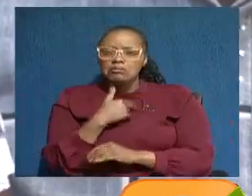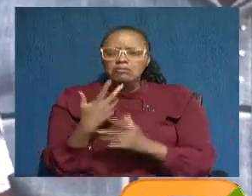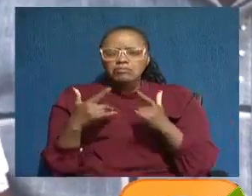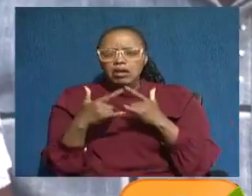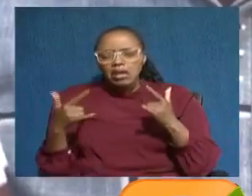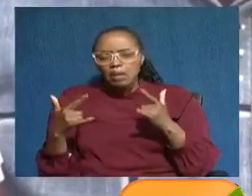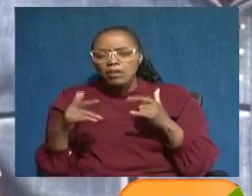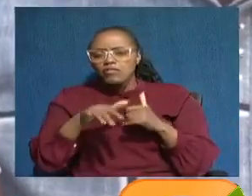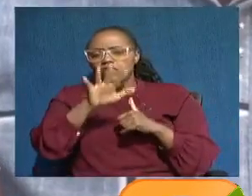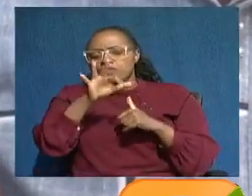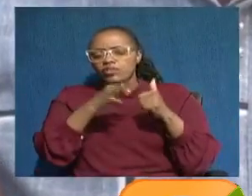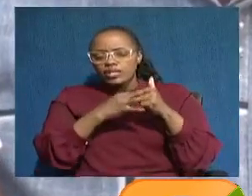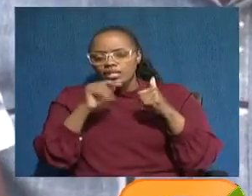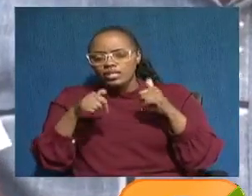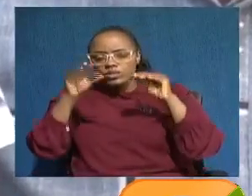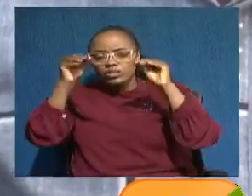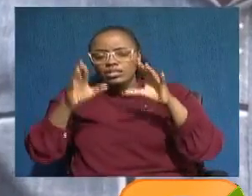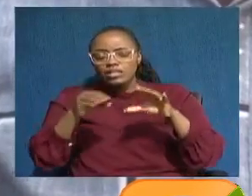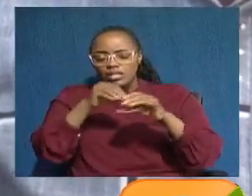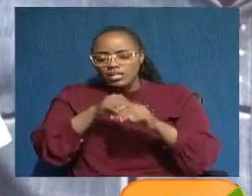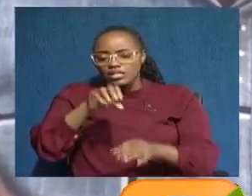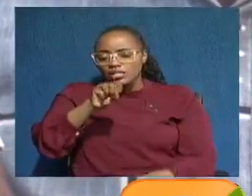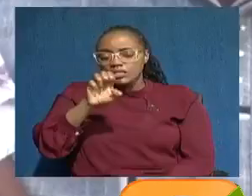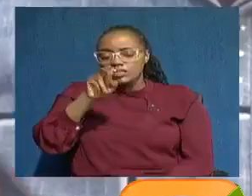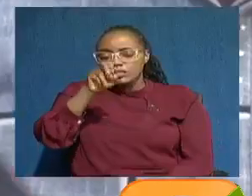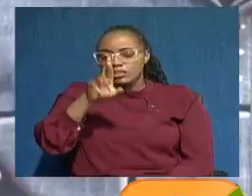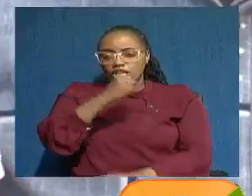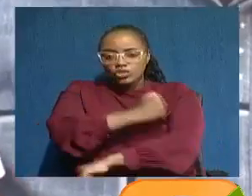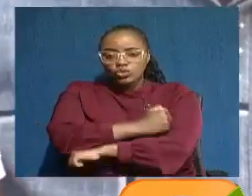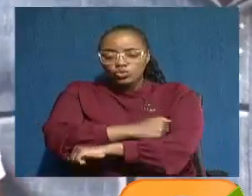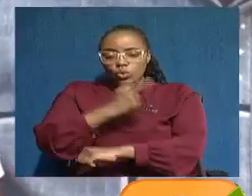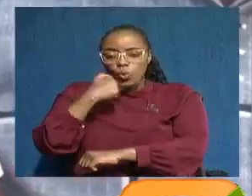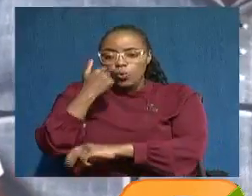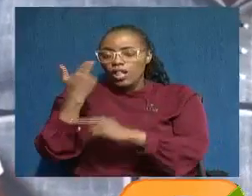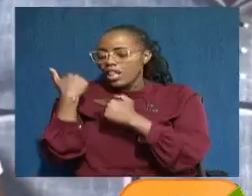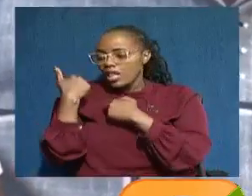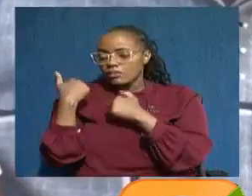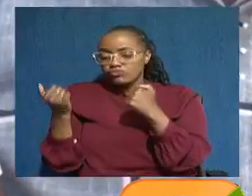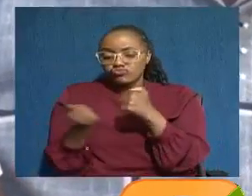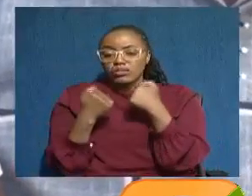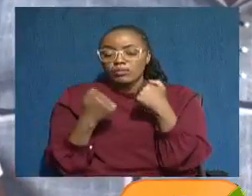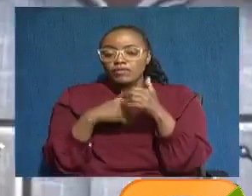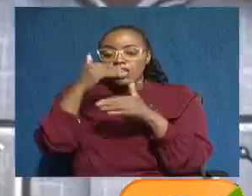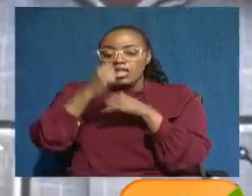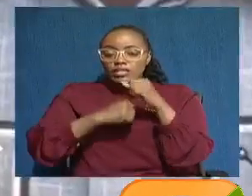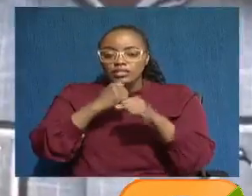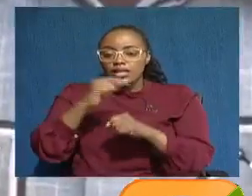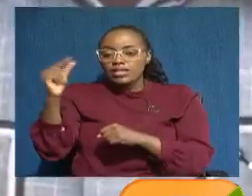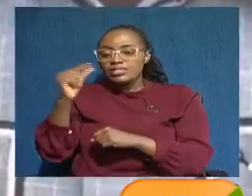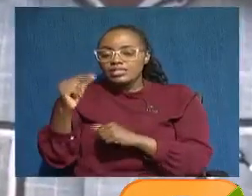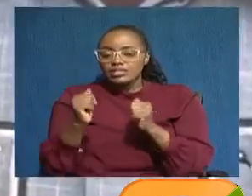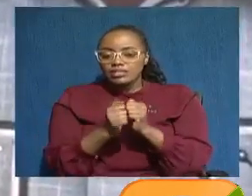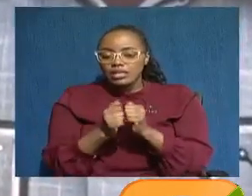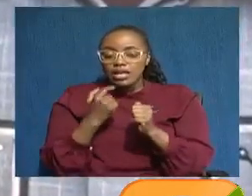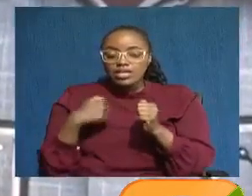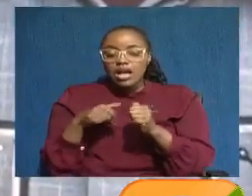around 8,000 teachers in a senior school who will handle these learners come next year, grade 10. We want to hope that